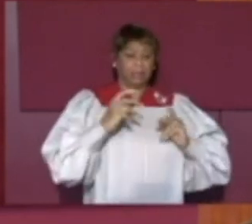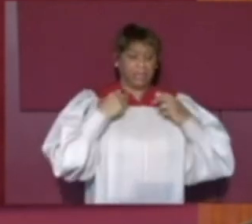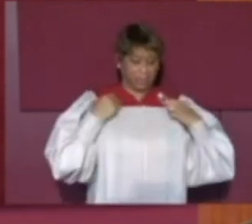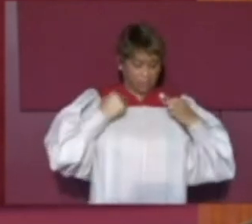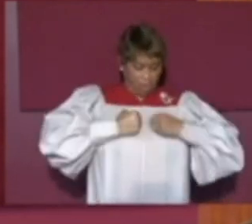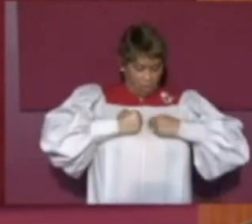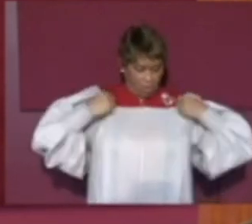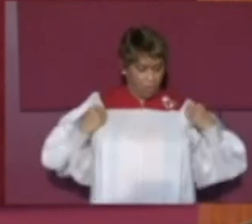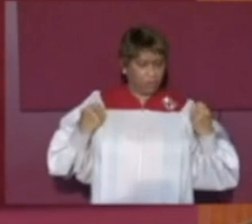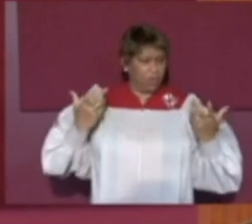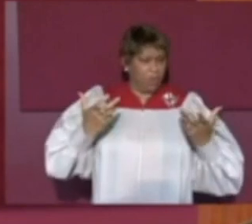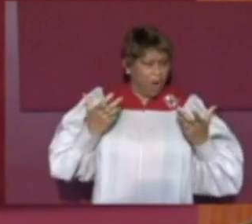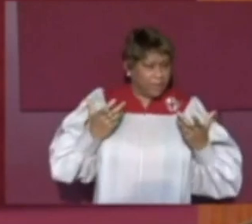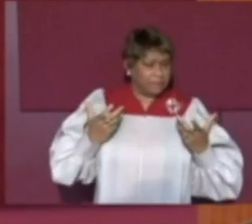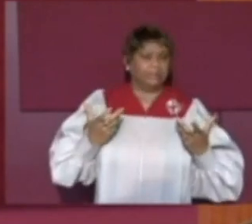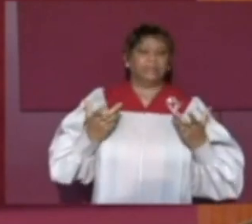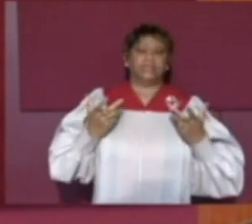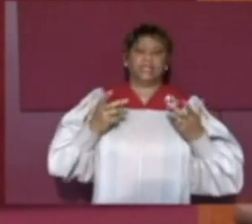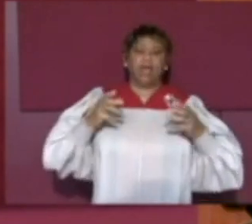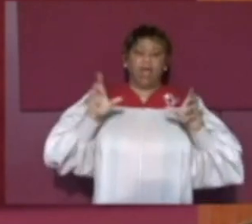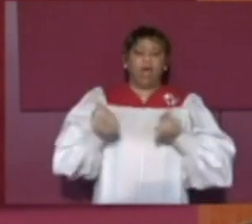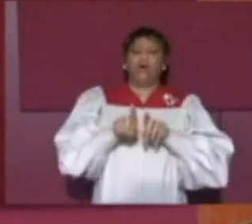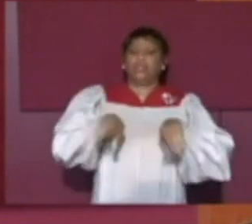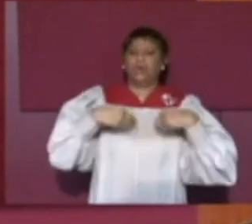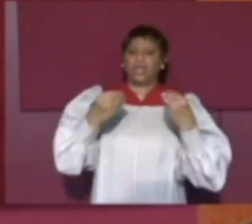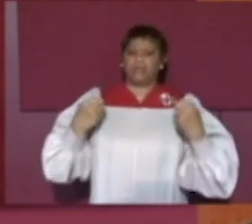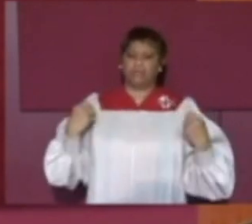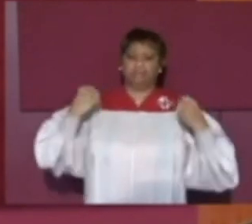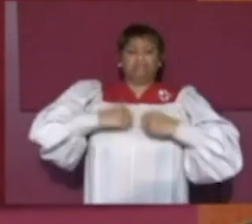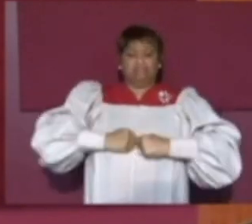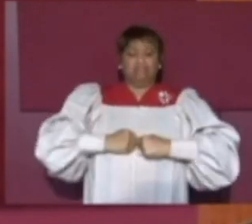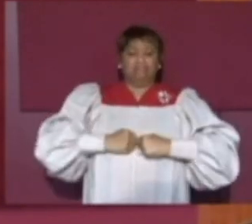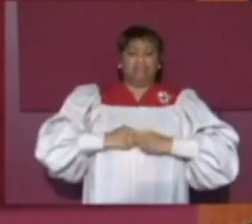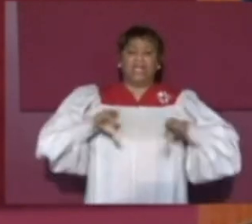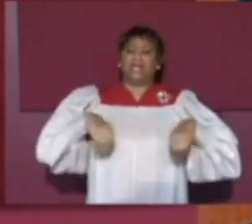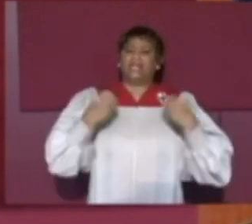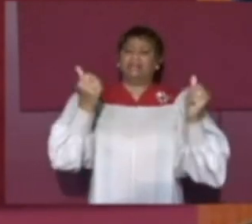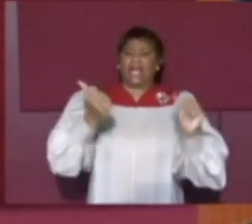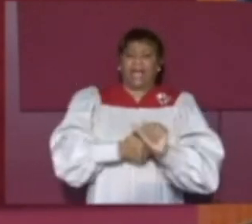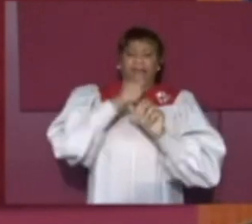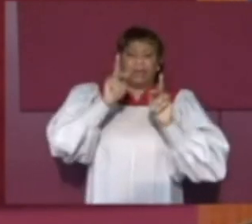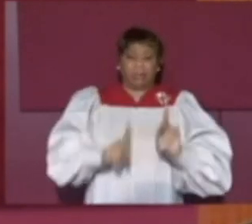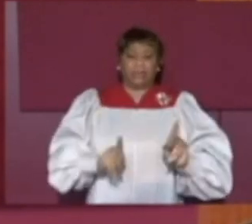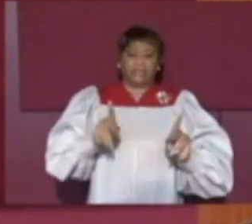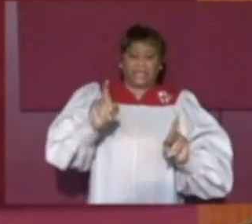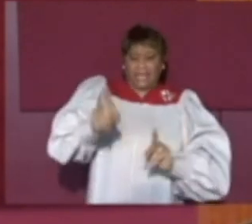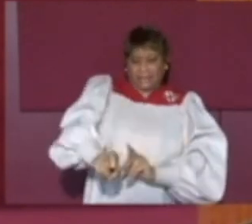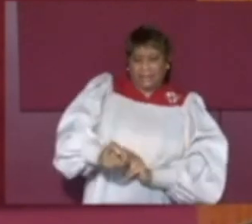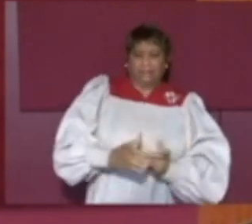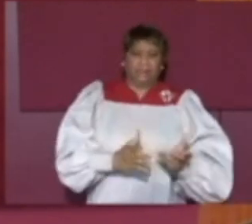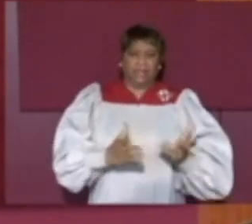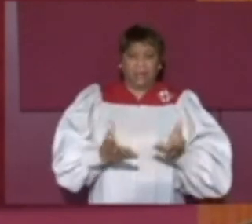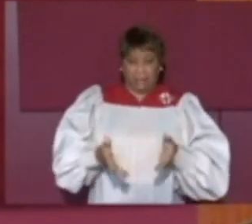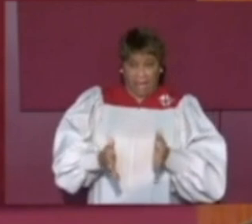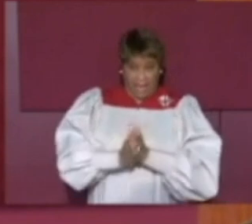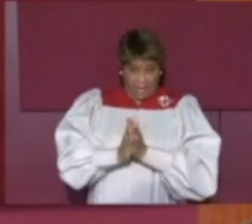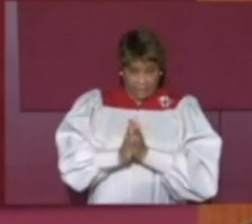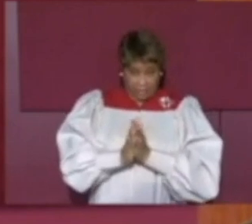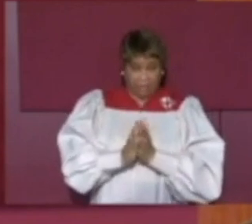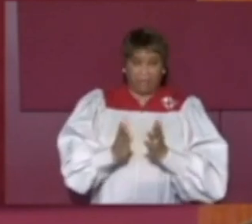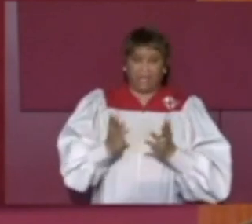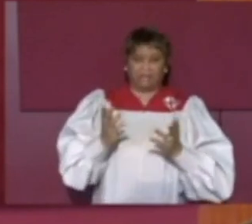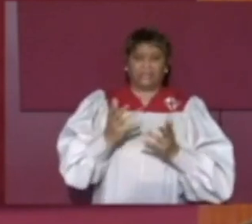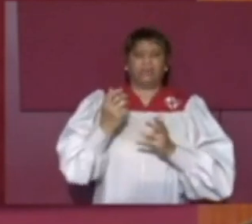cloak, forbid not to take away thy coat also. Give to every man that asks of thee, and of him that taketh away